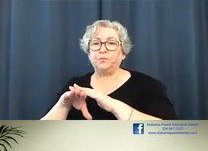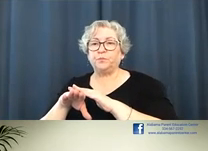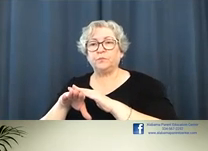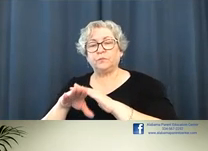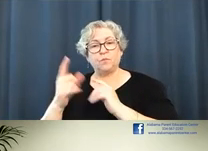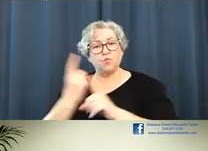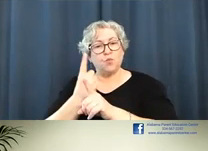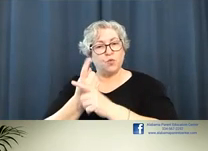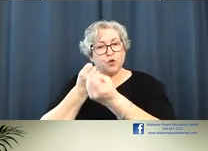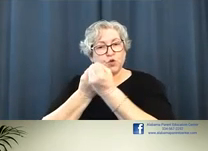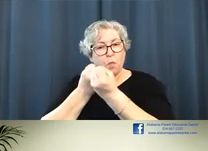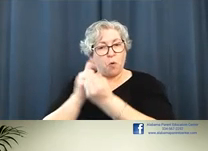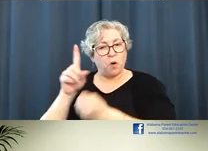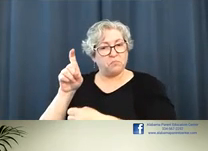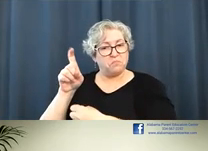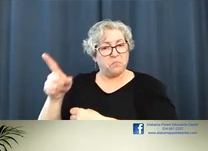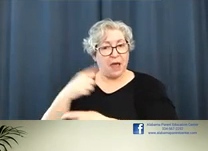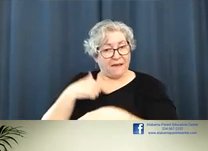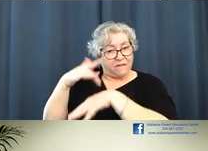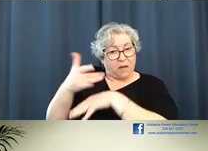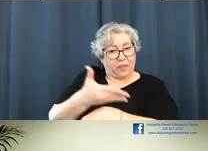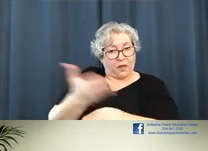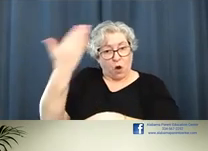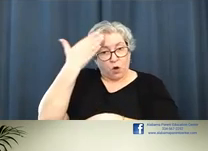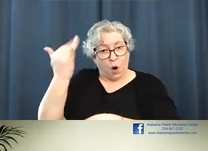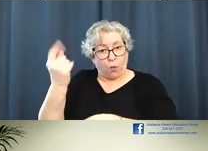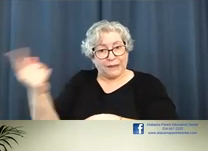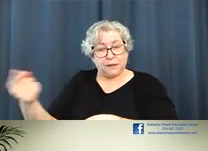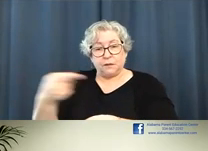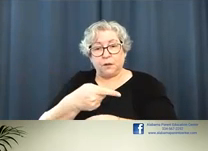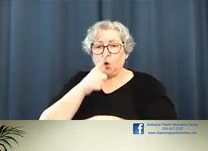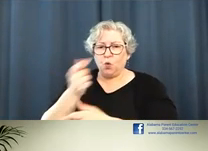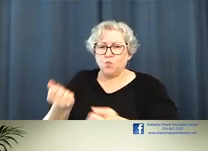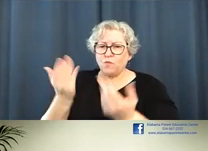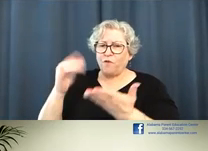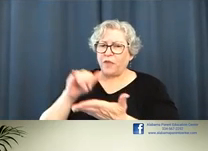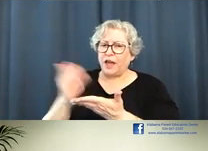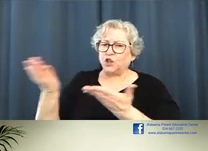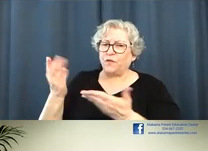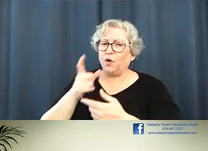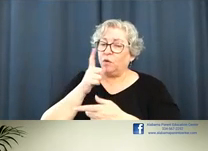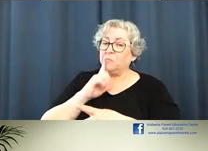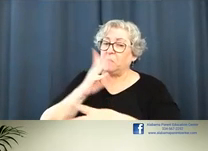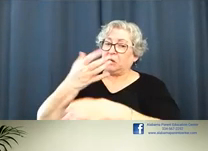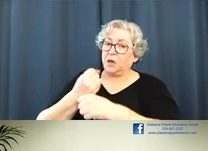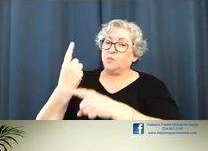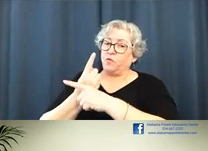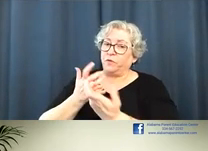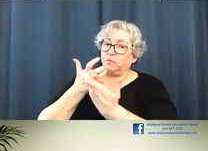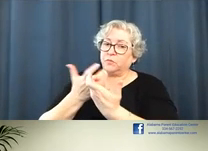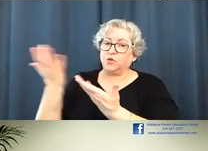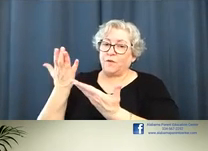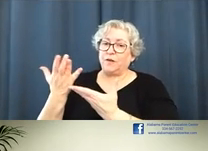appropriate supports? Do they know that they're available? Do they know who is providing them? And are they getting good appropriate services that